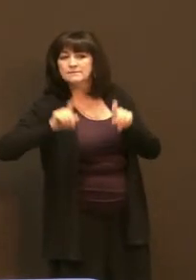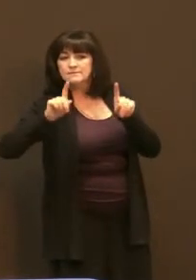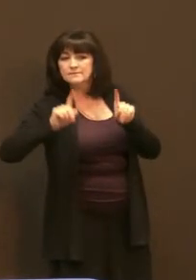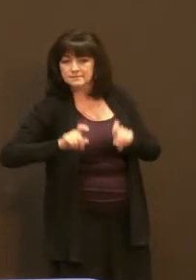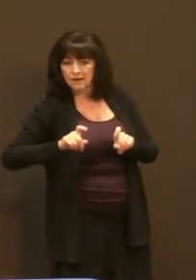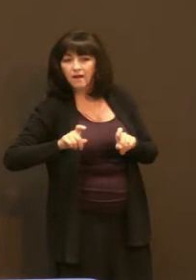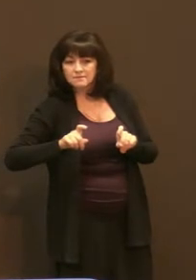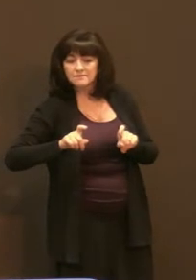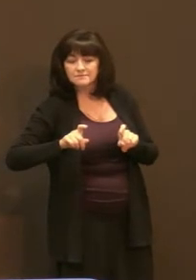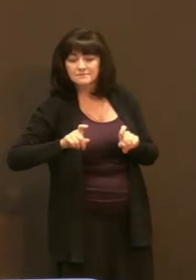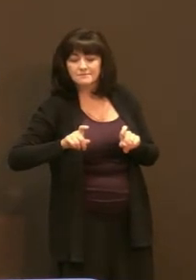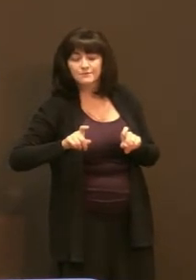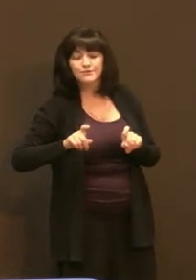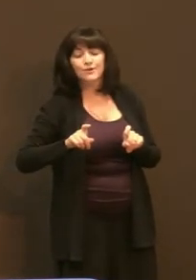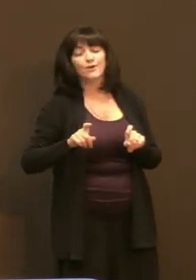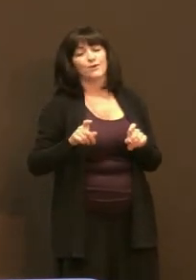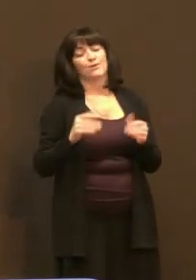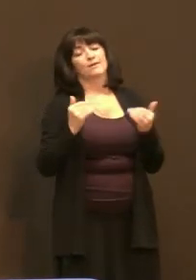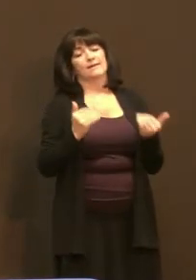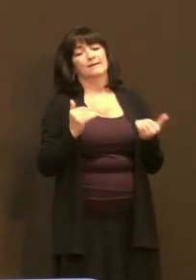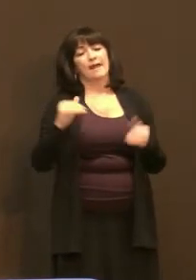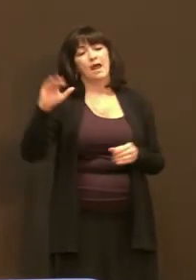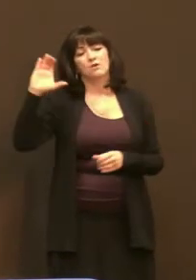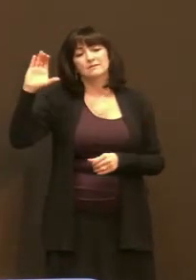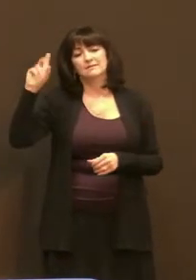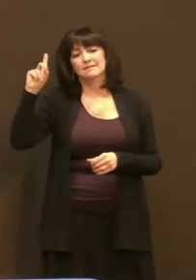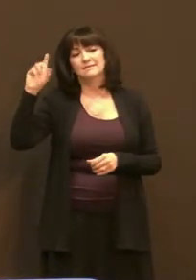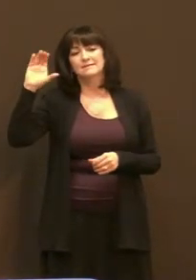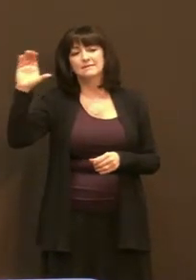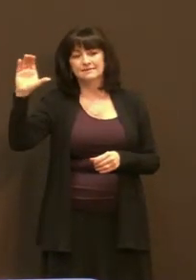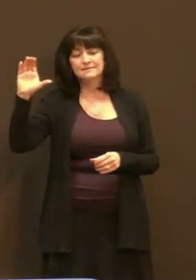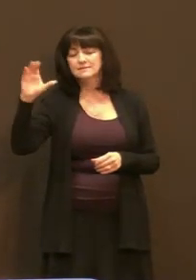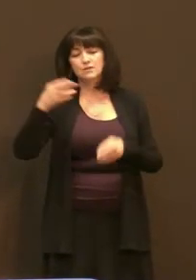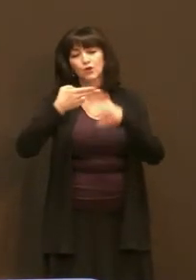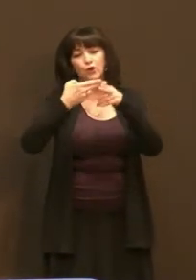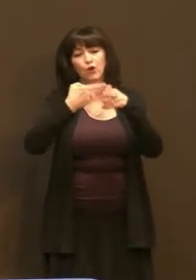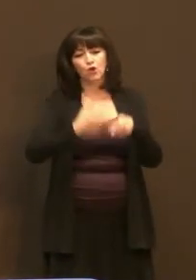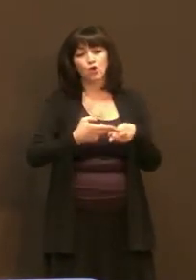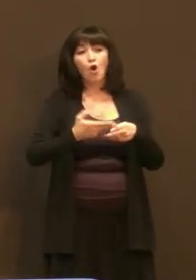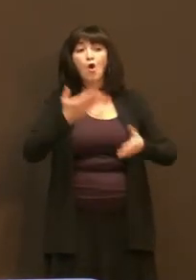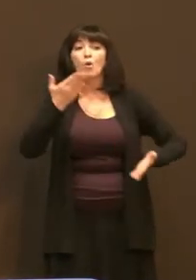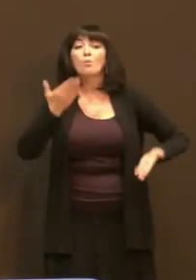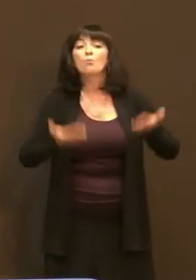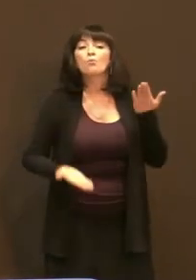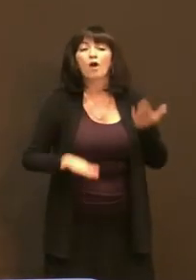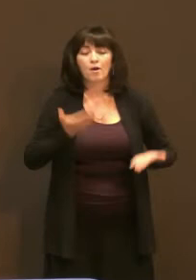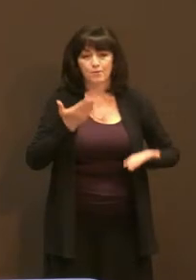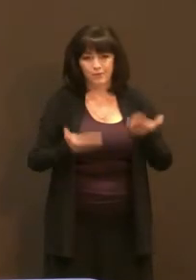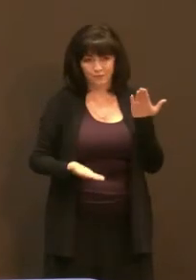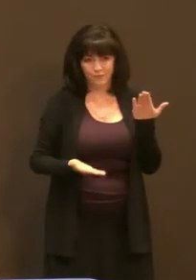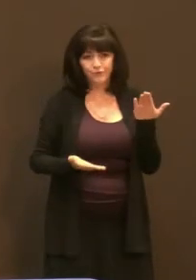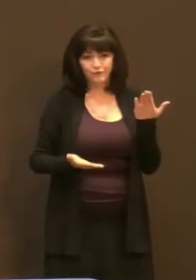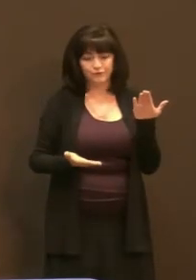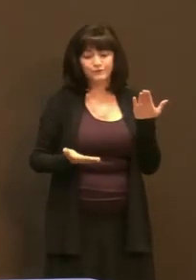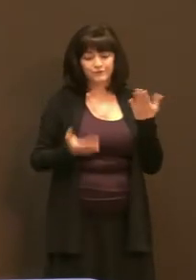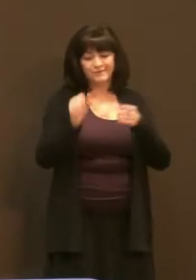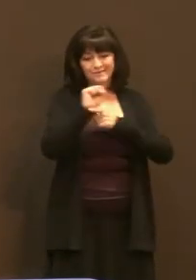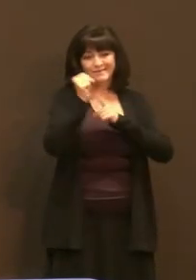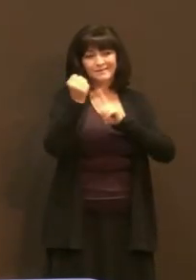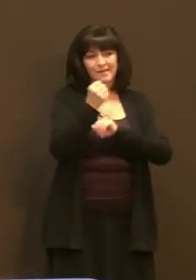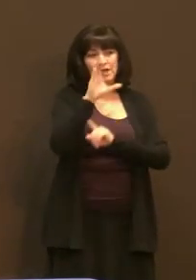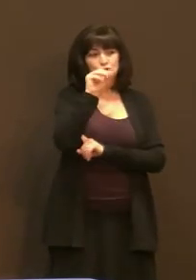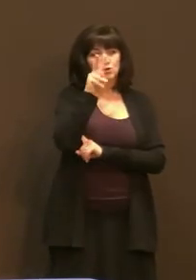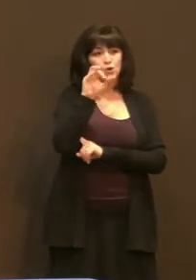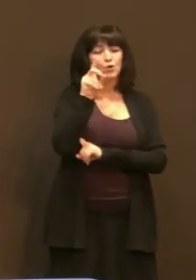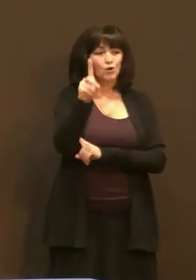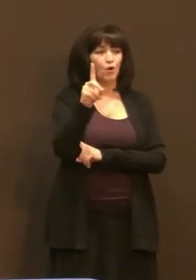week, there was a category by the CDC for probable cases. And so that's why you saw a change in how we